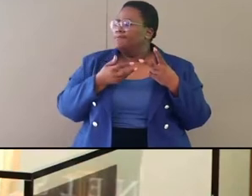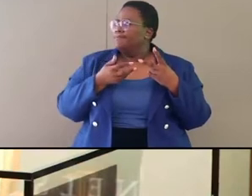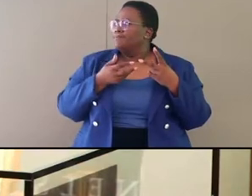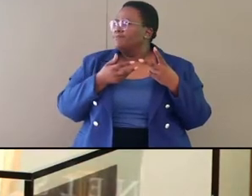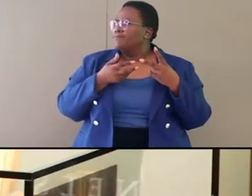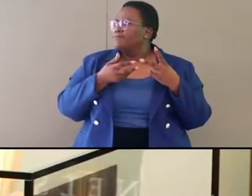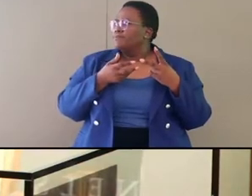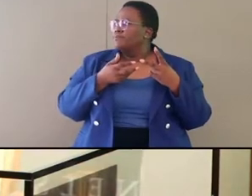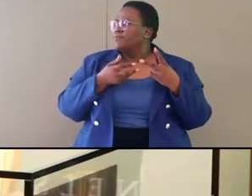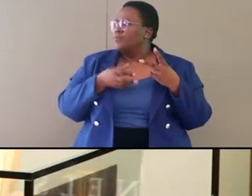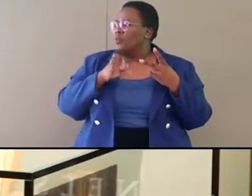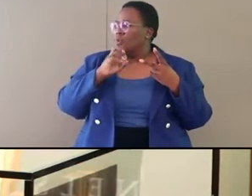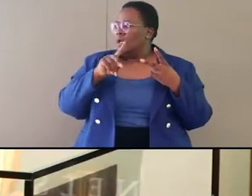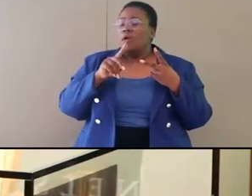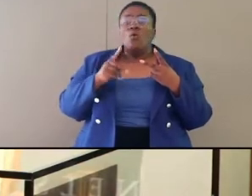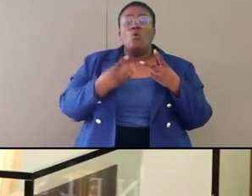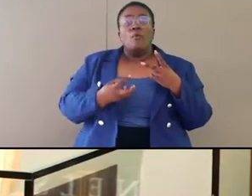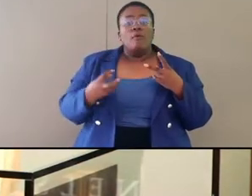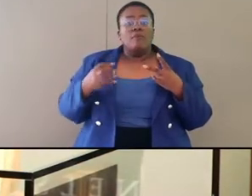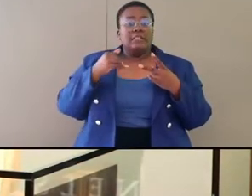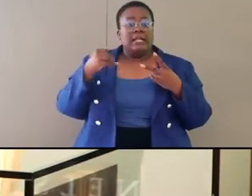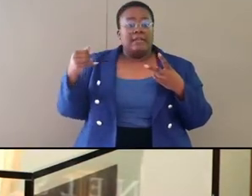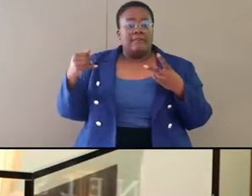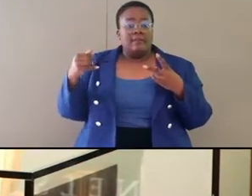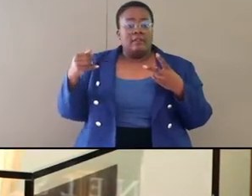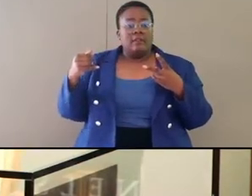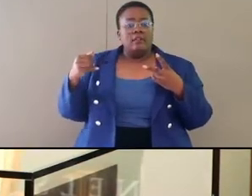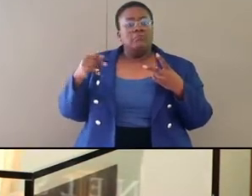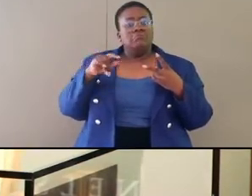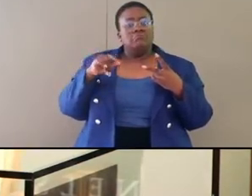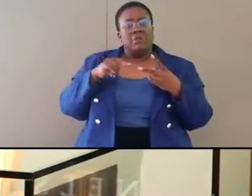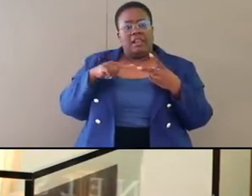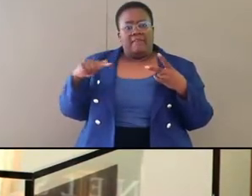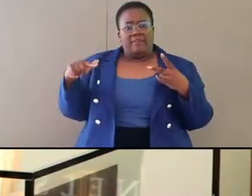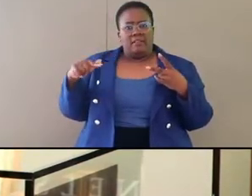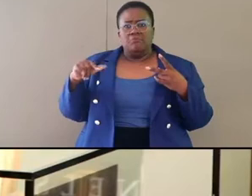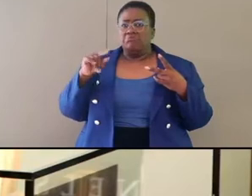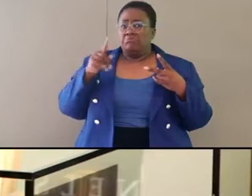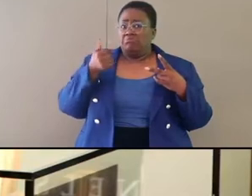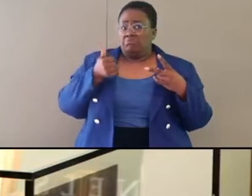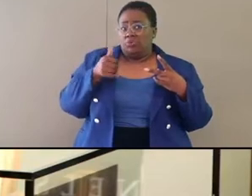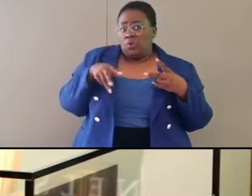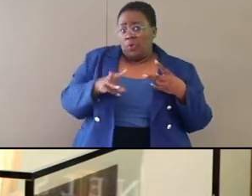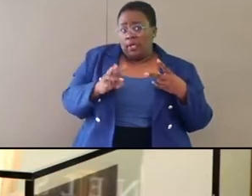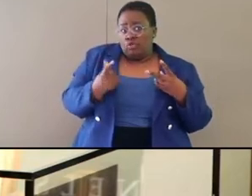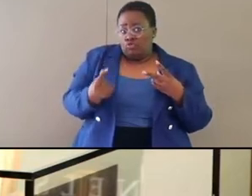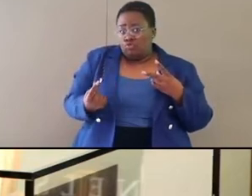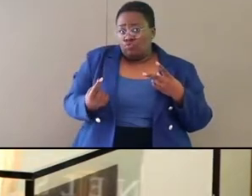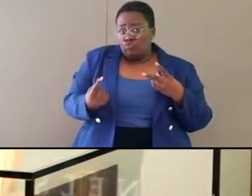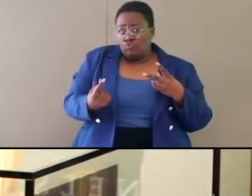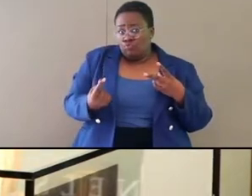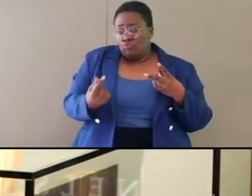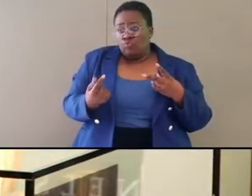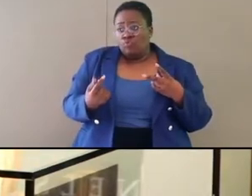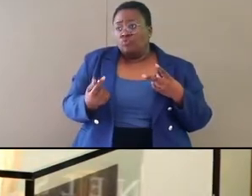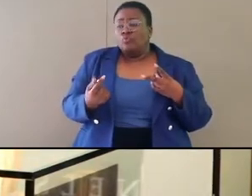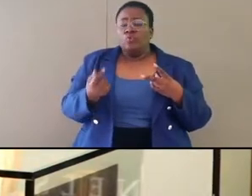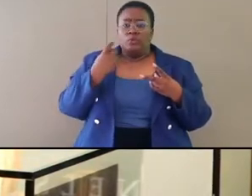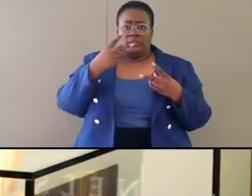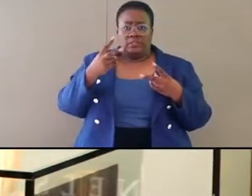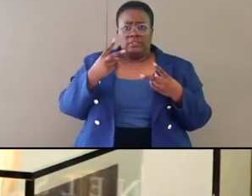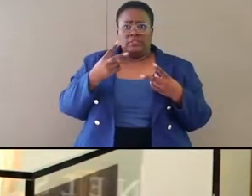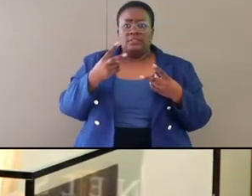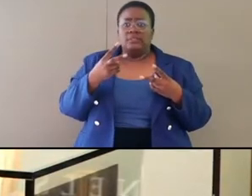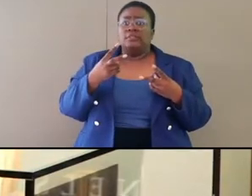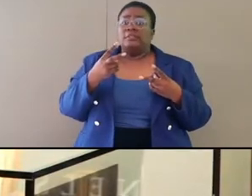okay, in terms of poverty levels, is that a, is that a justifiable way to target a bigger grant? Actually, we're seeing rising urban